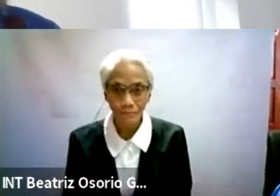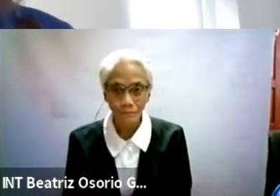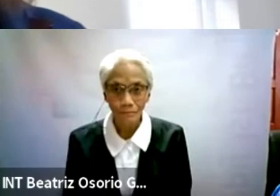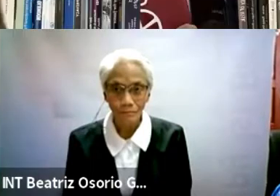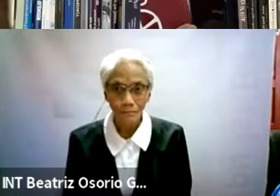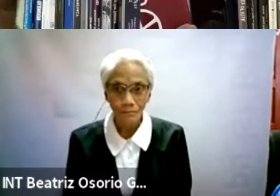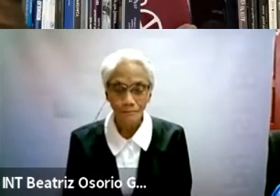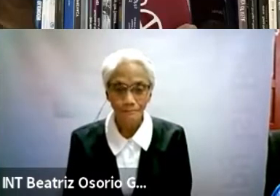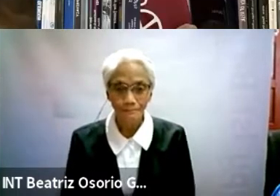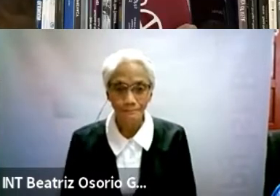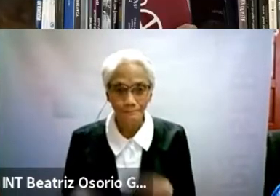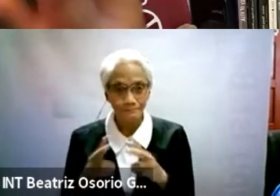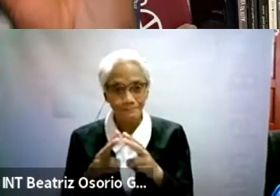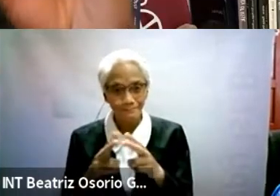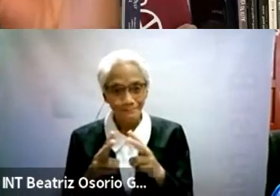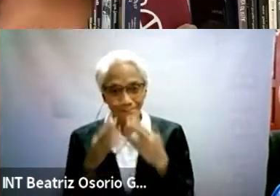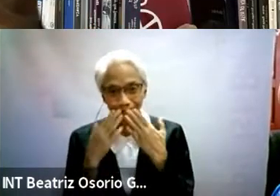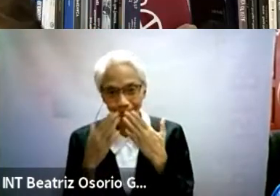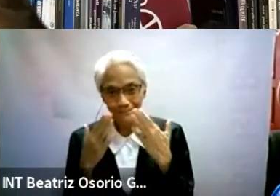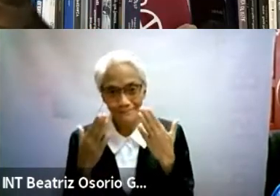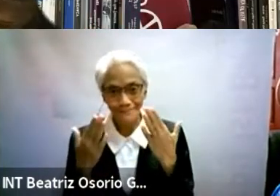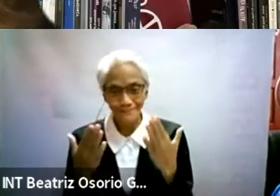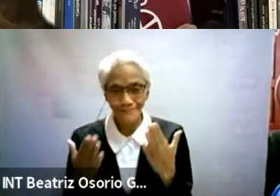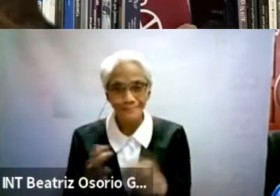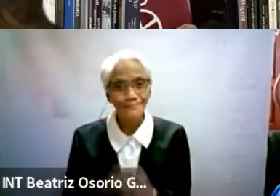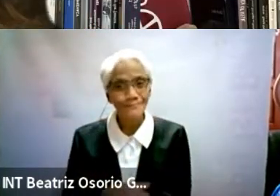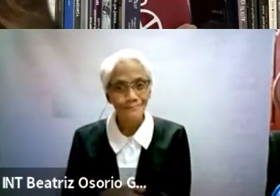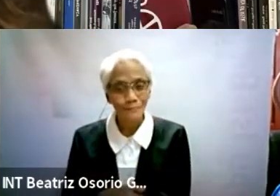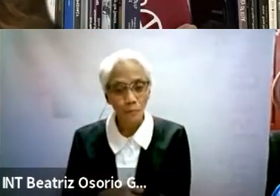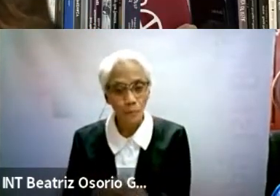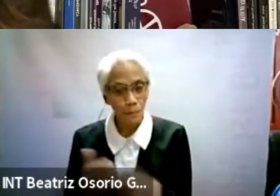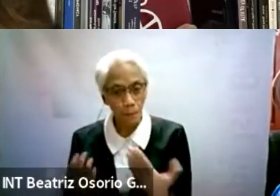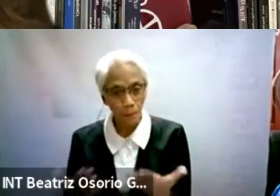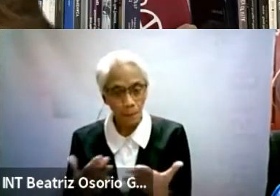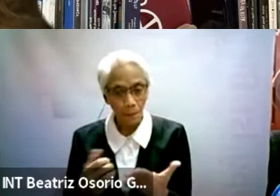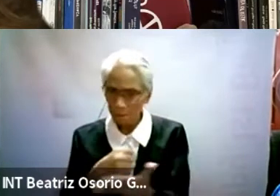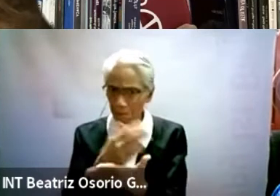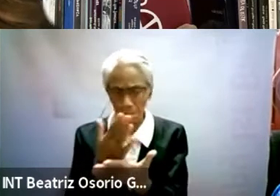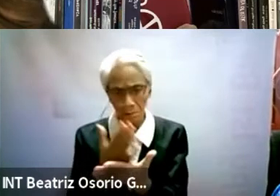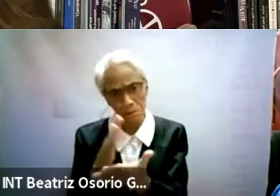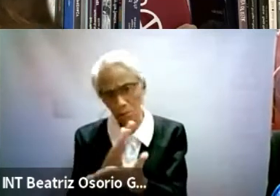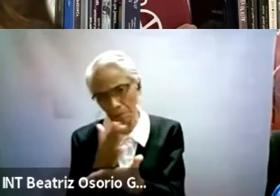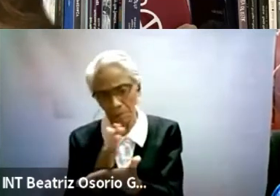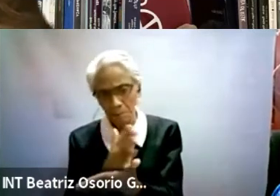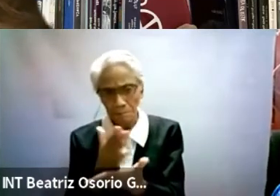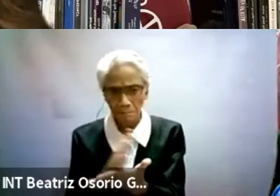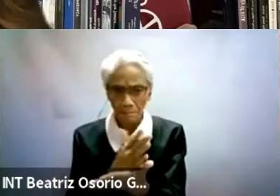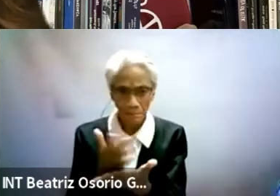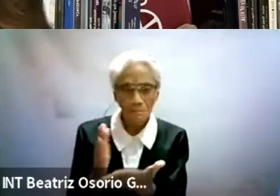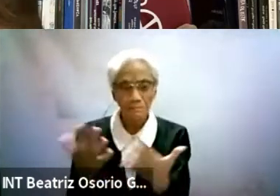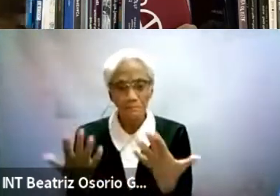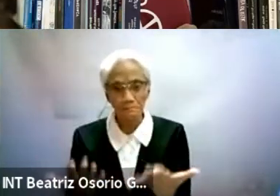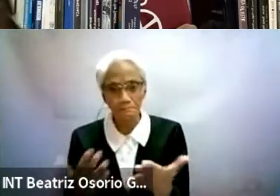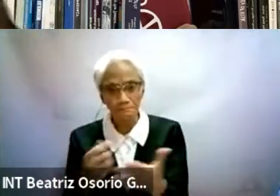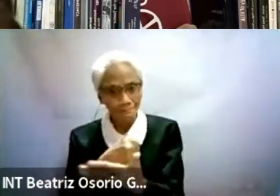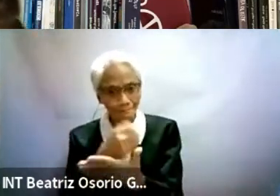Thank you very much, Beeban, and I'm going to share my slides just to illustrate some of the points, in